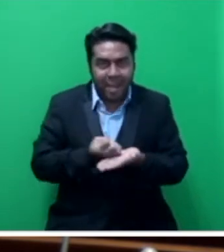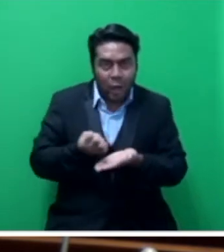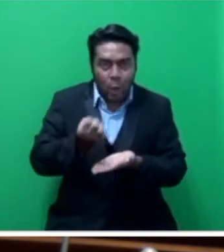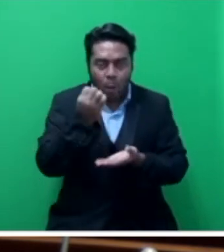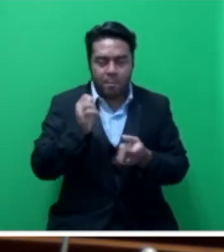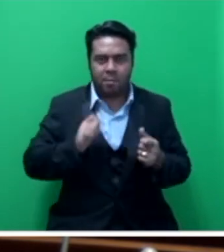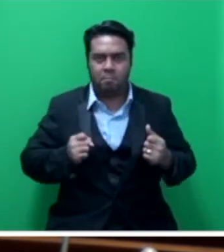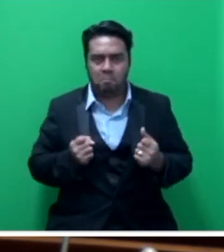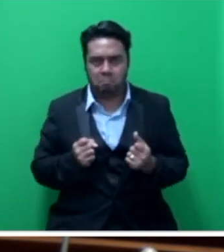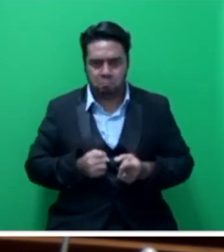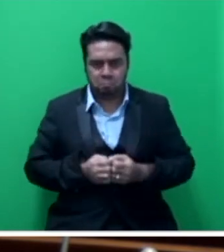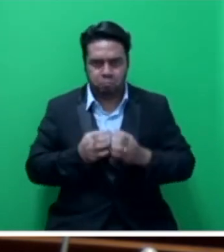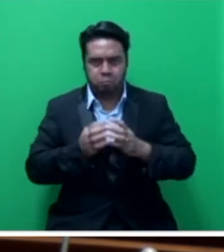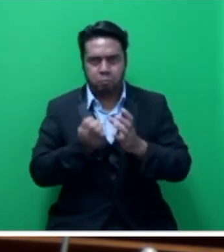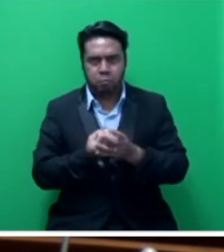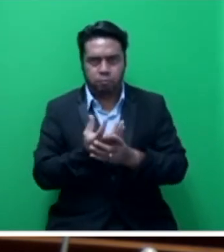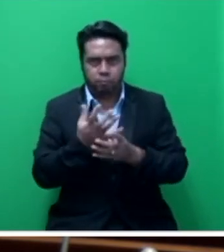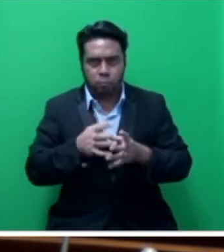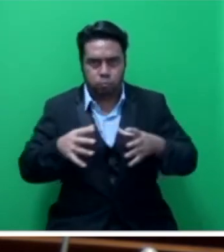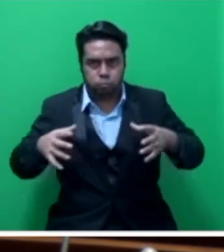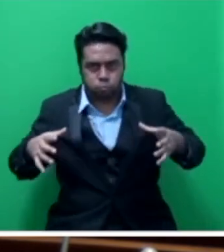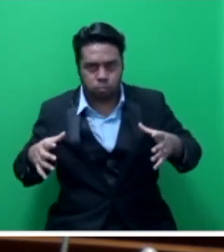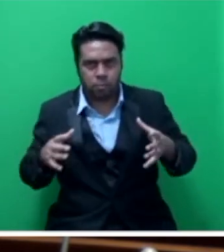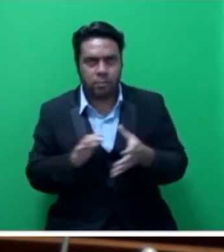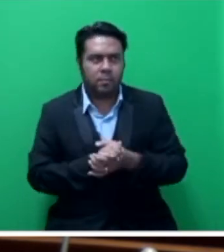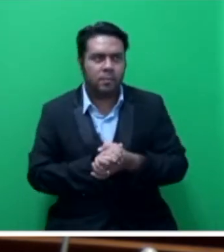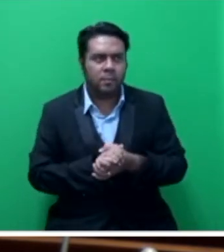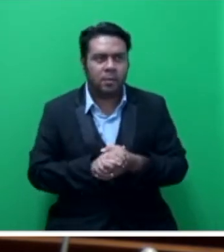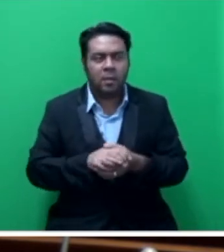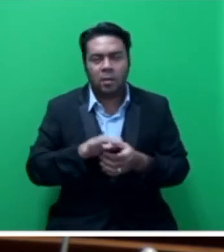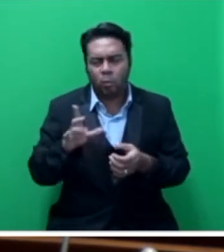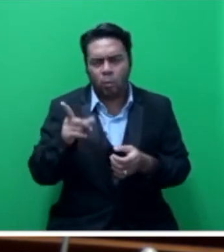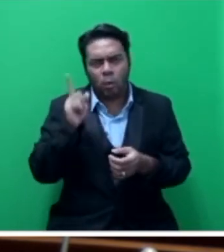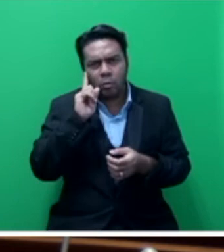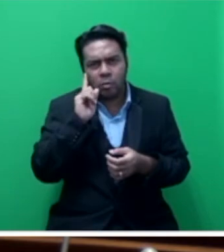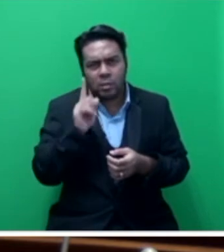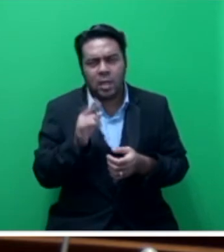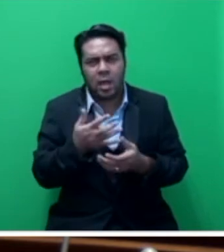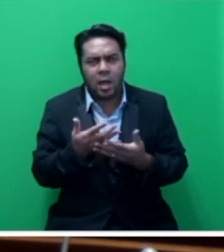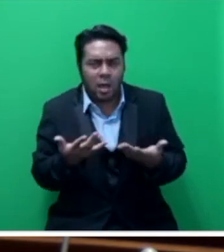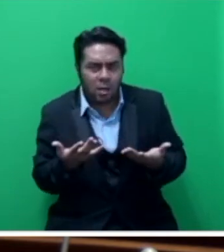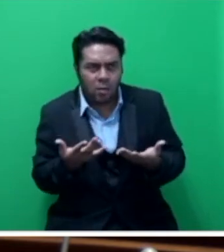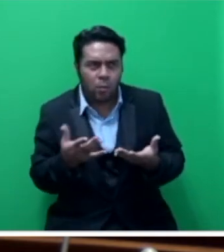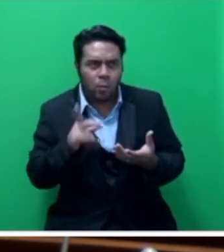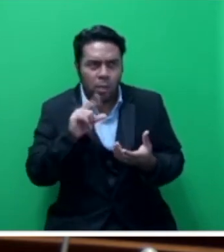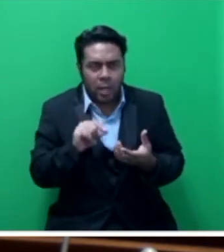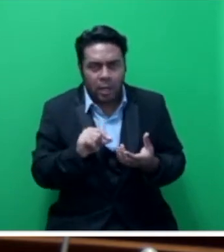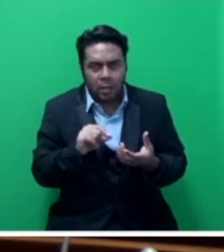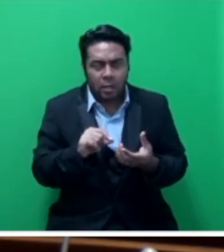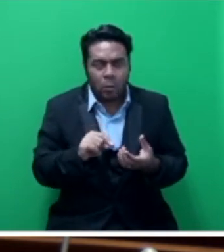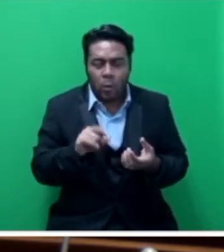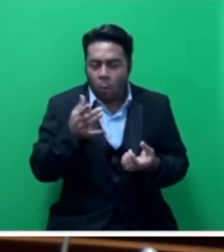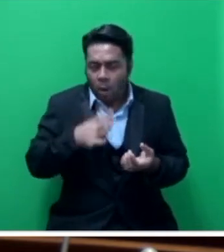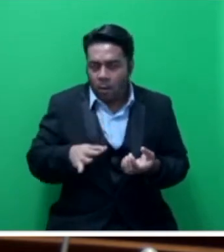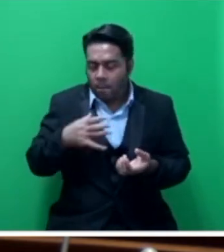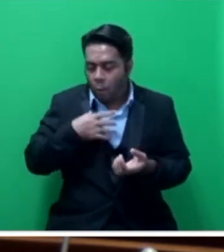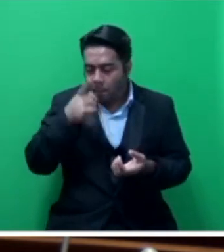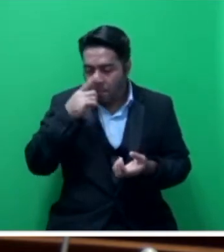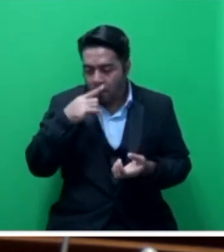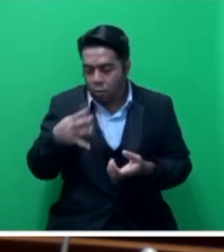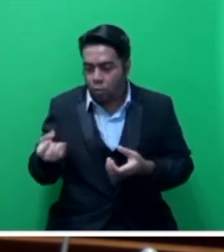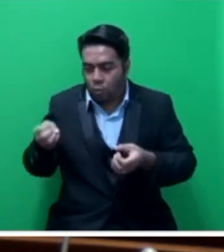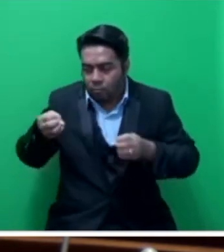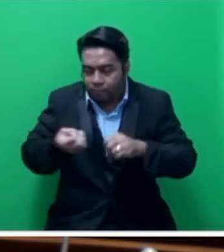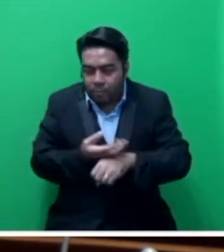to try fresh ideas and reconsider margins and get creative in how they actually operate. We want more self-starters, new